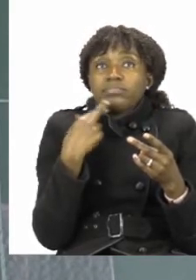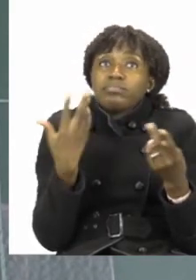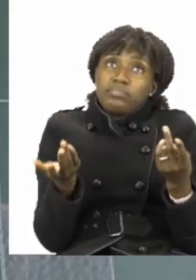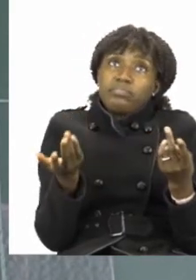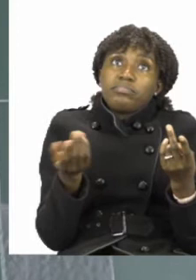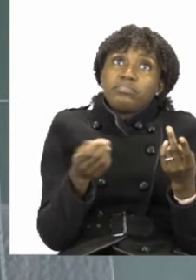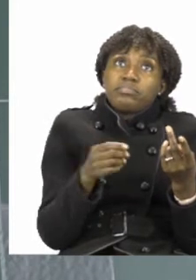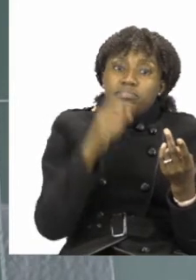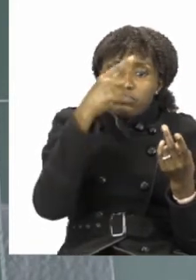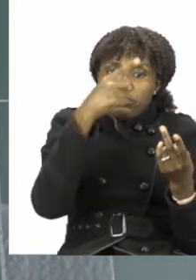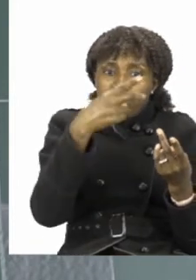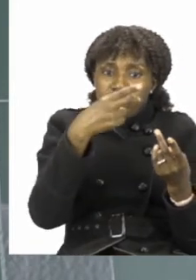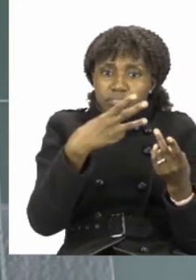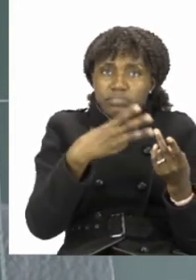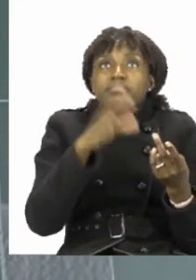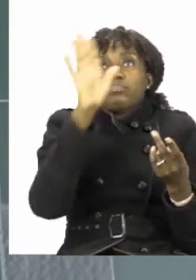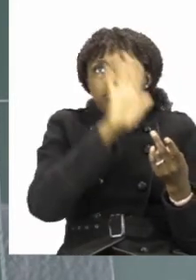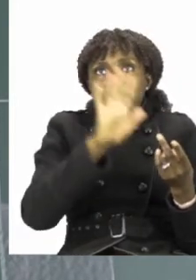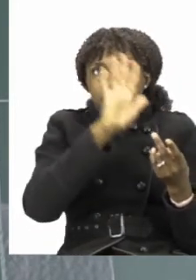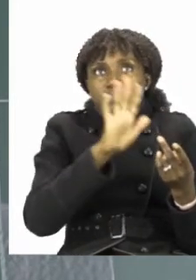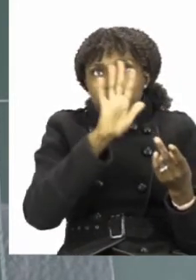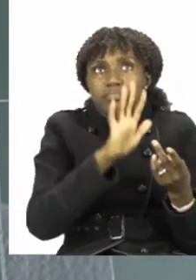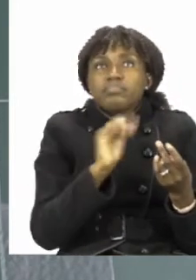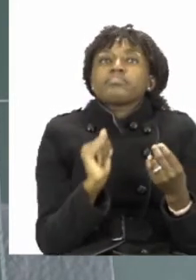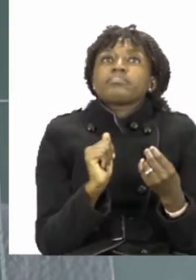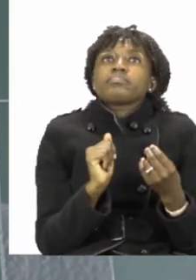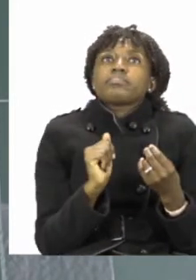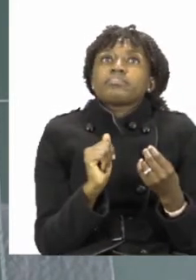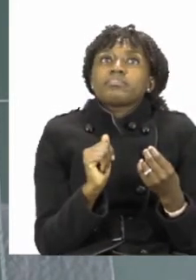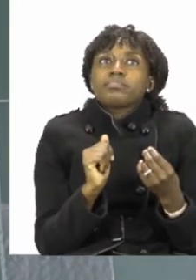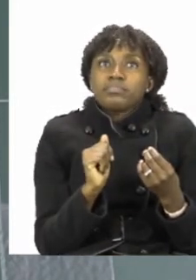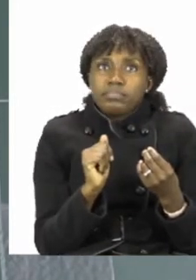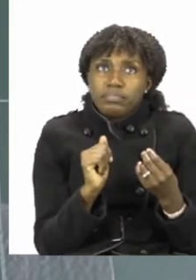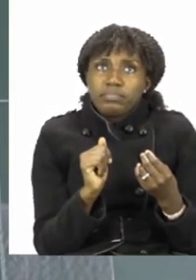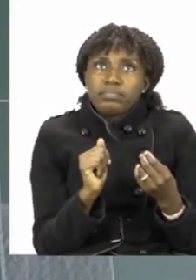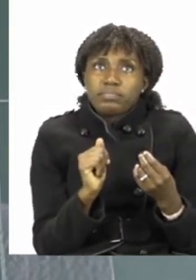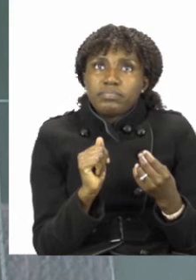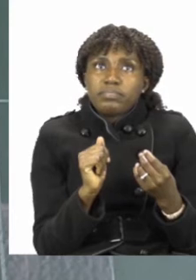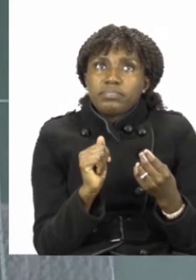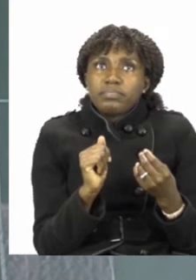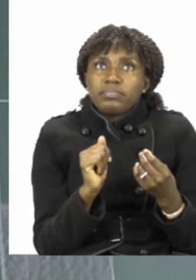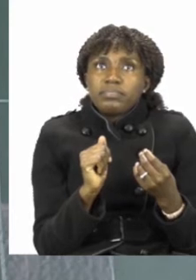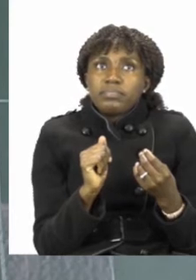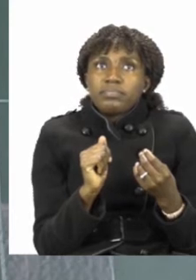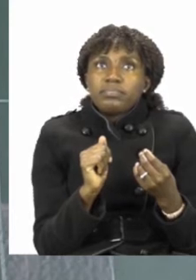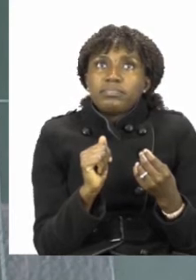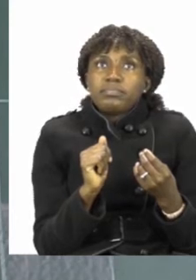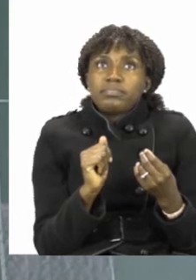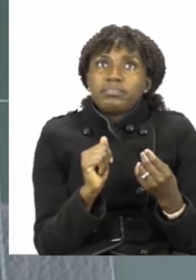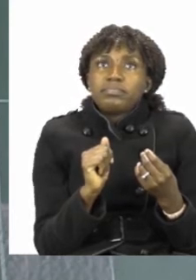side and look for the number 14. Where the number 14 is where you're going to stop coloring.